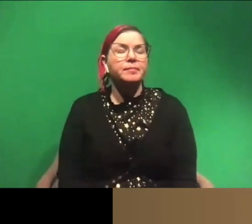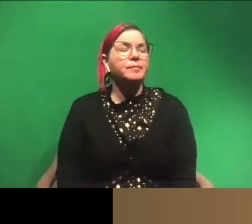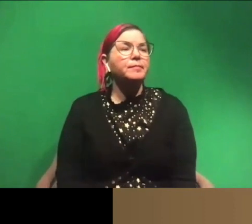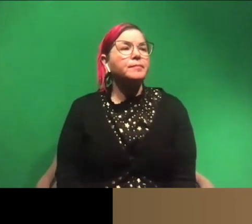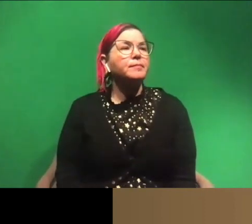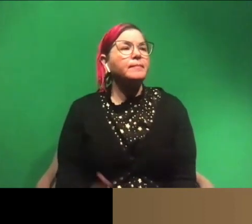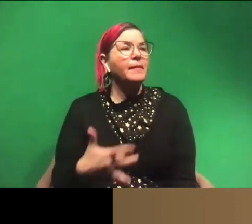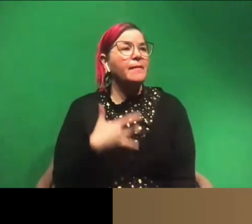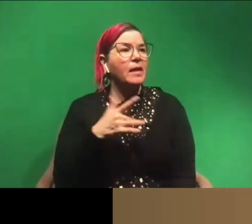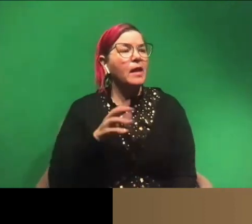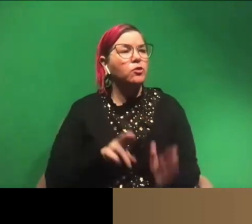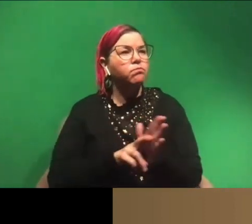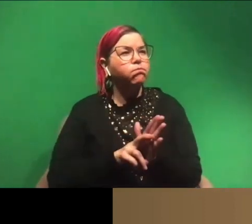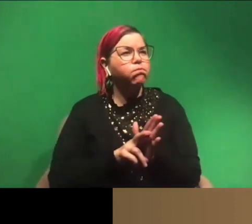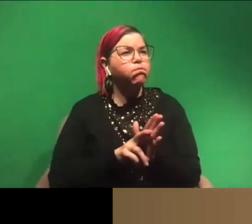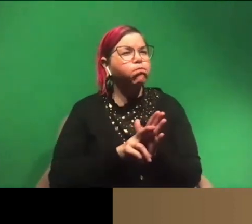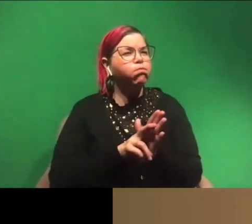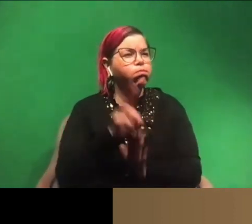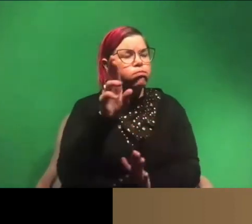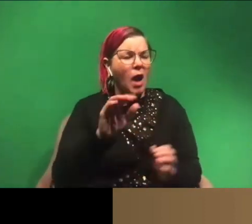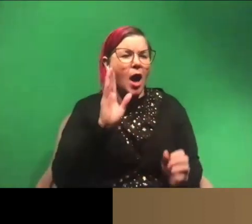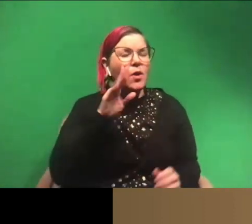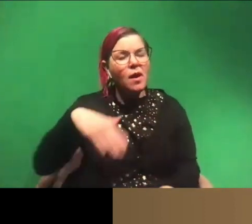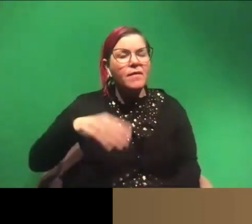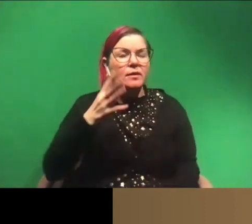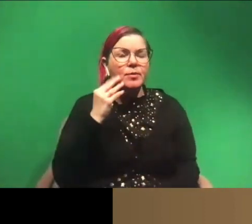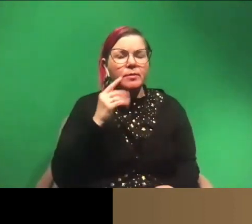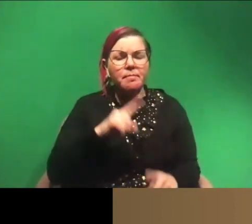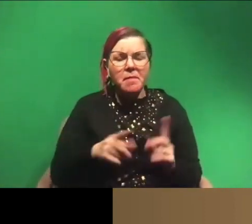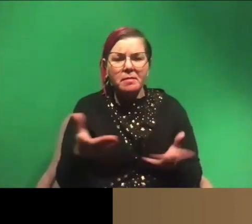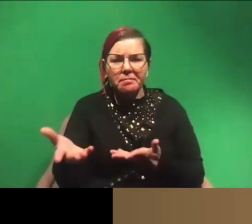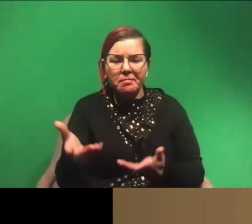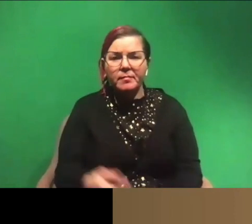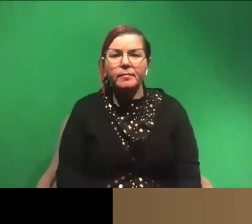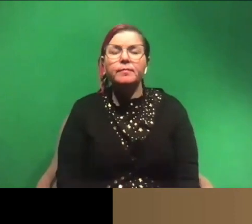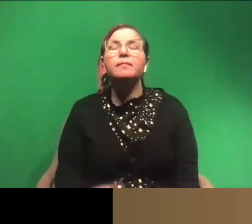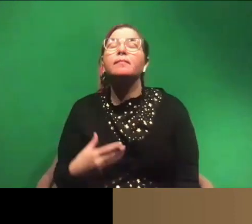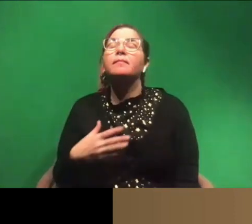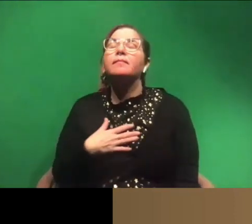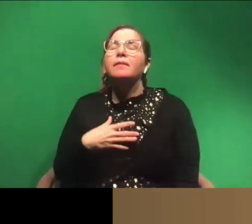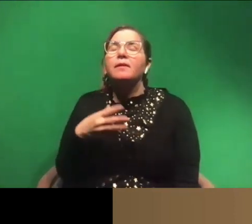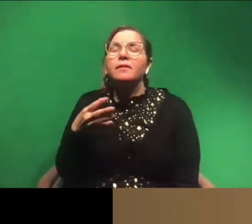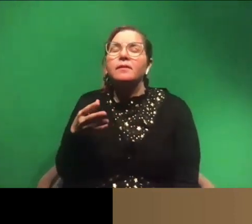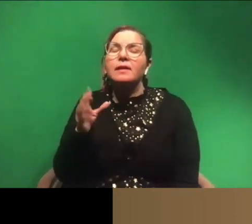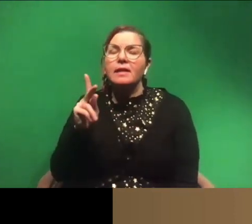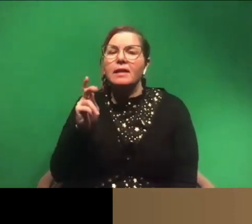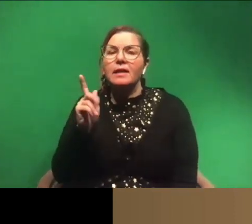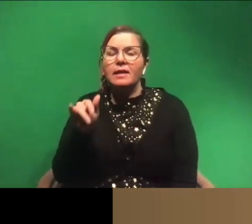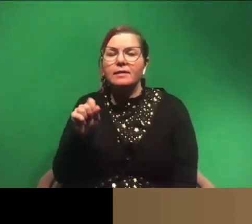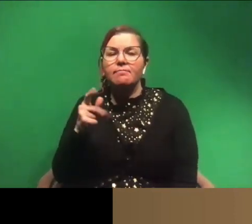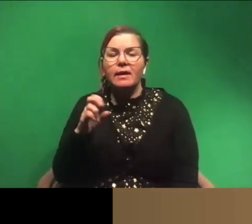like to take off? I know you haven't experienced it, but still. Yeah, the closest I've experienced is at the Kennedy Space Center. They've